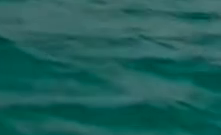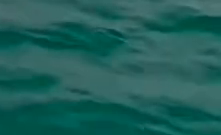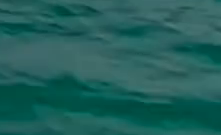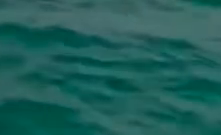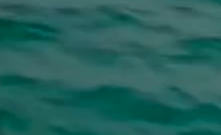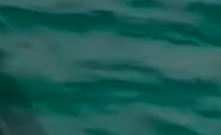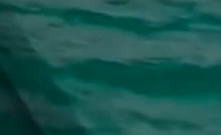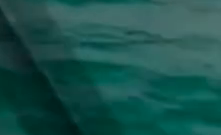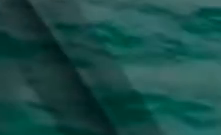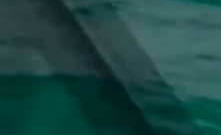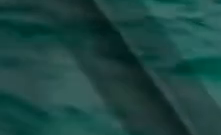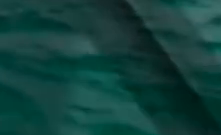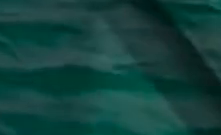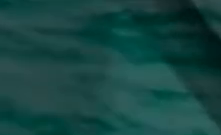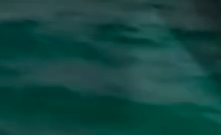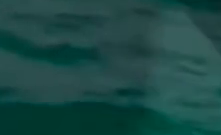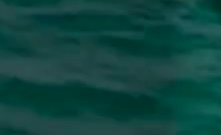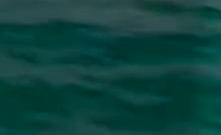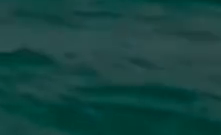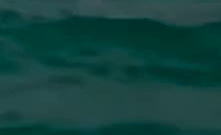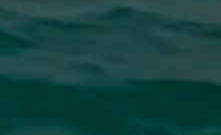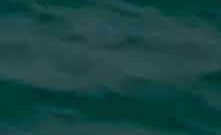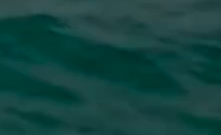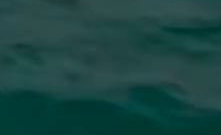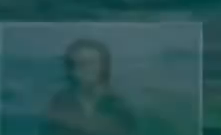Time now for weather.